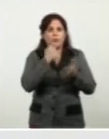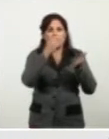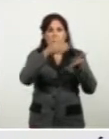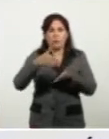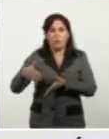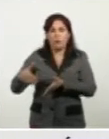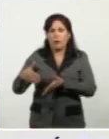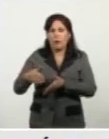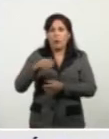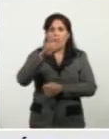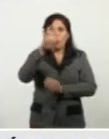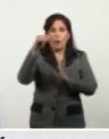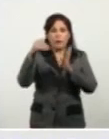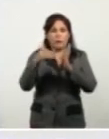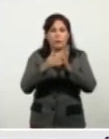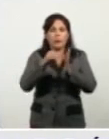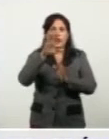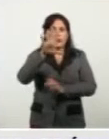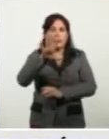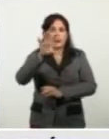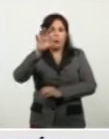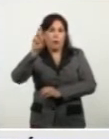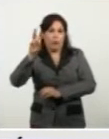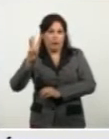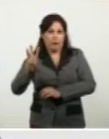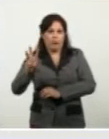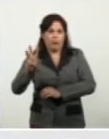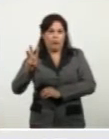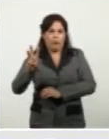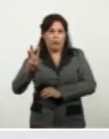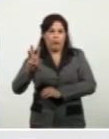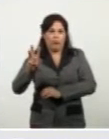6,028,135 confirmed cases. In one single day,